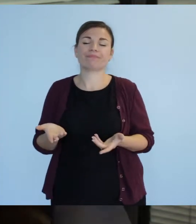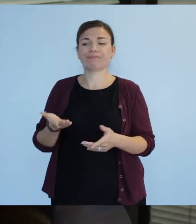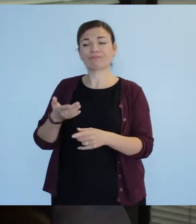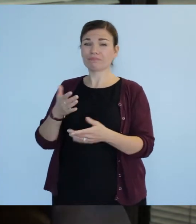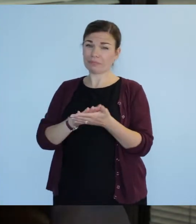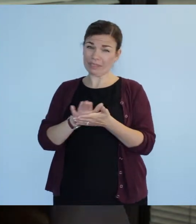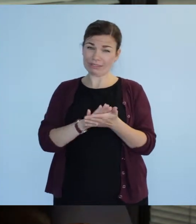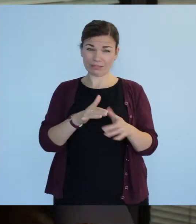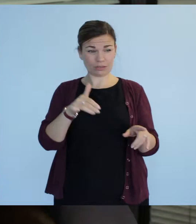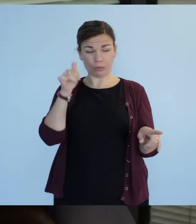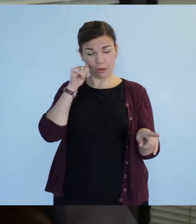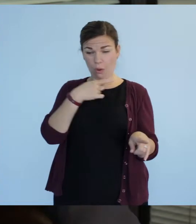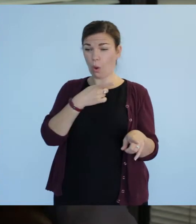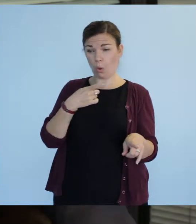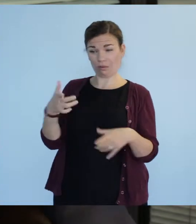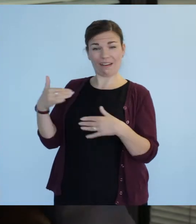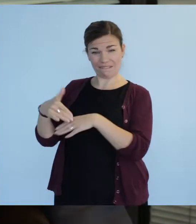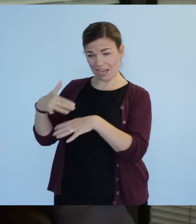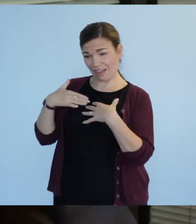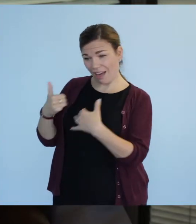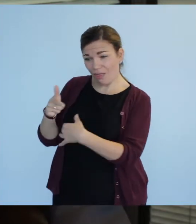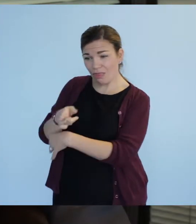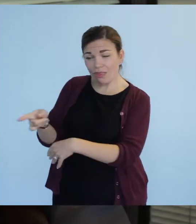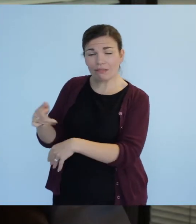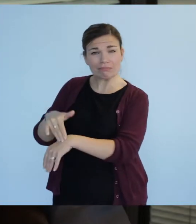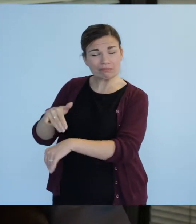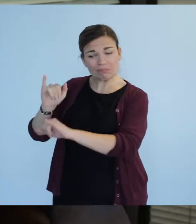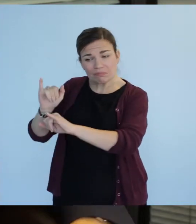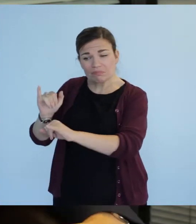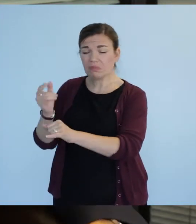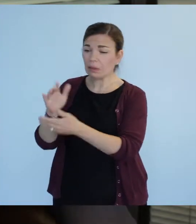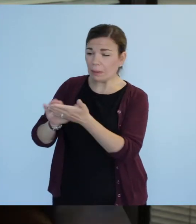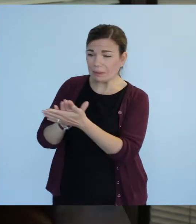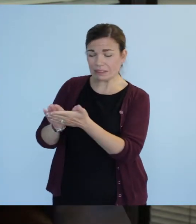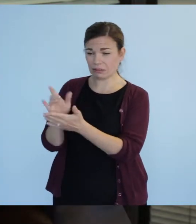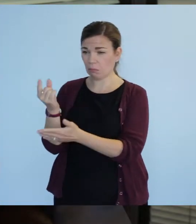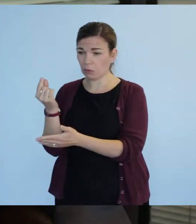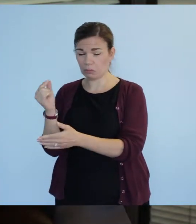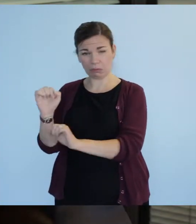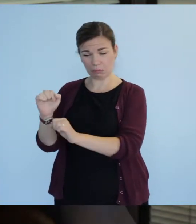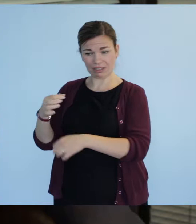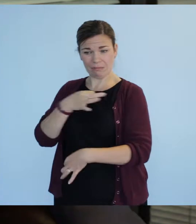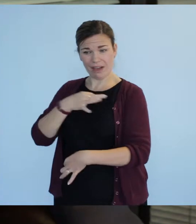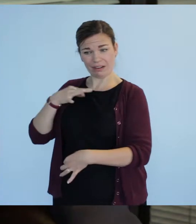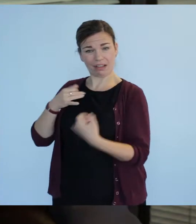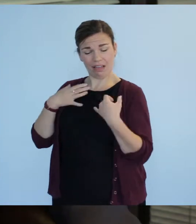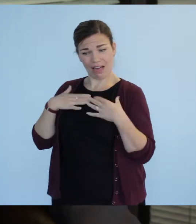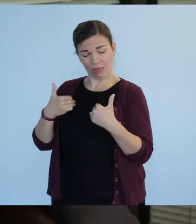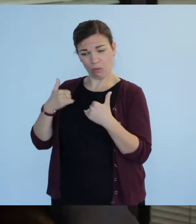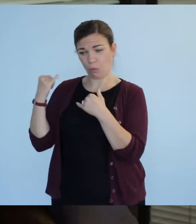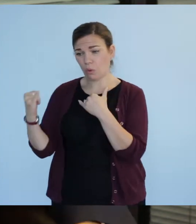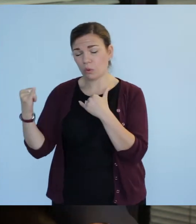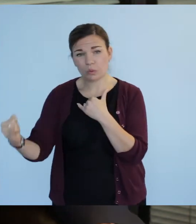that that can affect their health and well-being, and that can result in perhaps an escalated condition becoming more